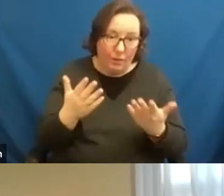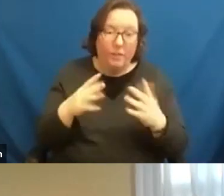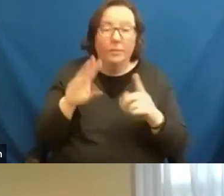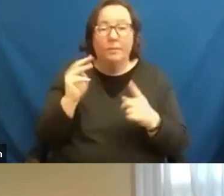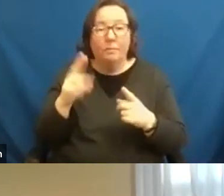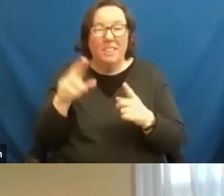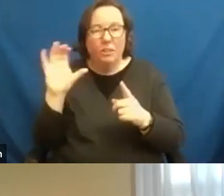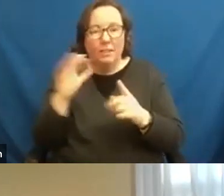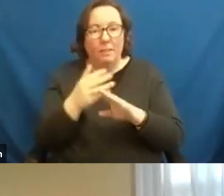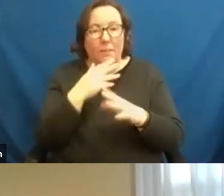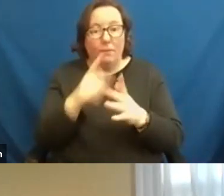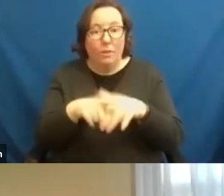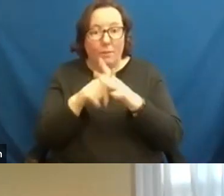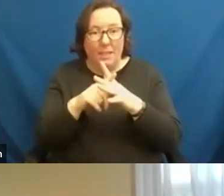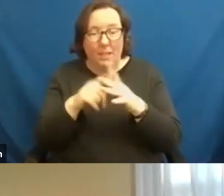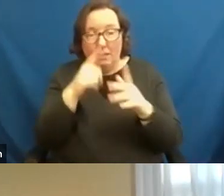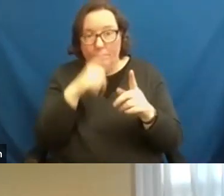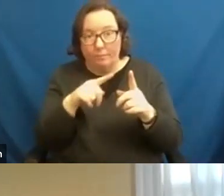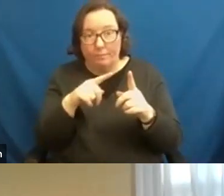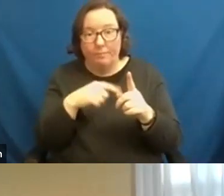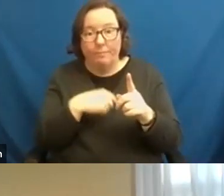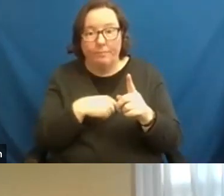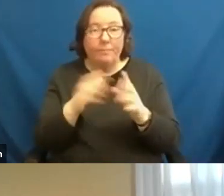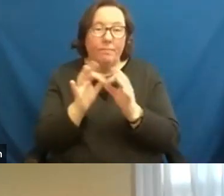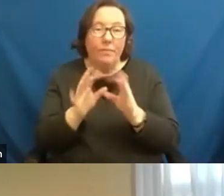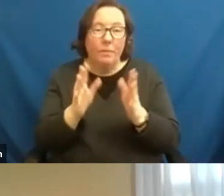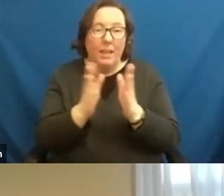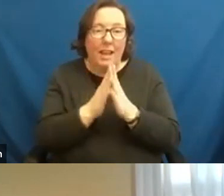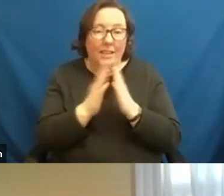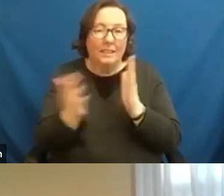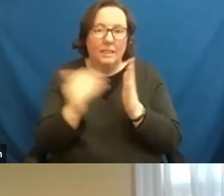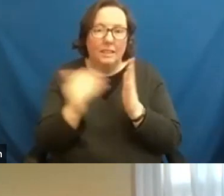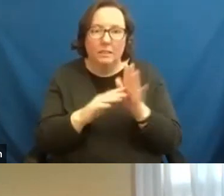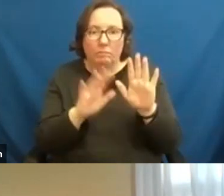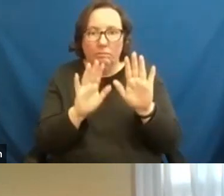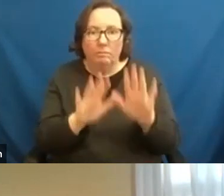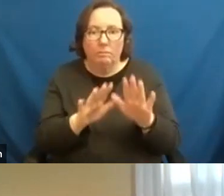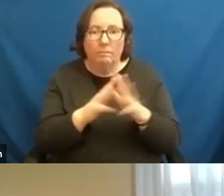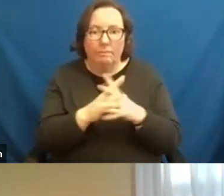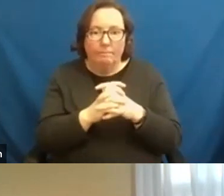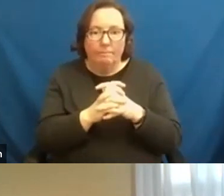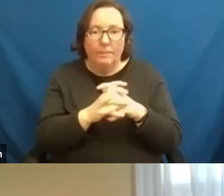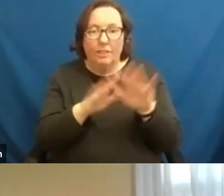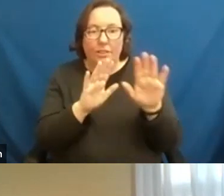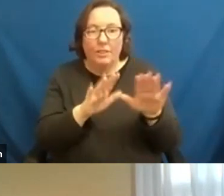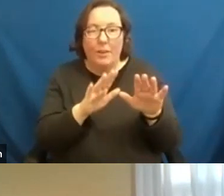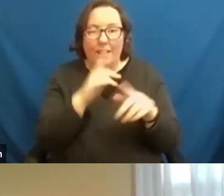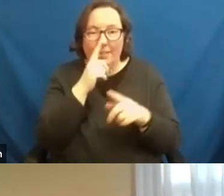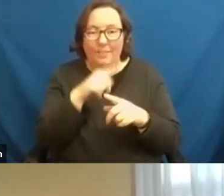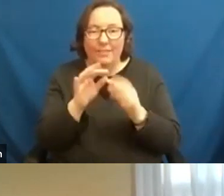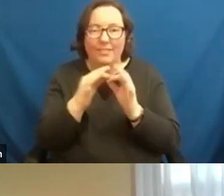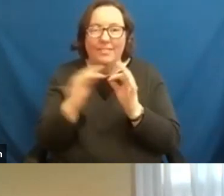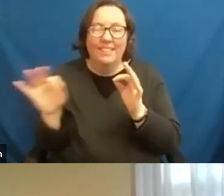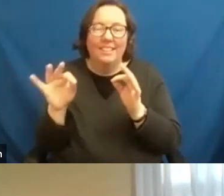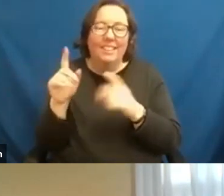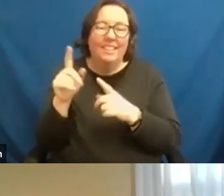you begin, I've been asked by our interpreters to once again slow down the pace so they